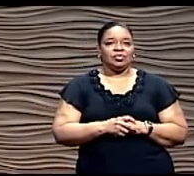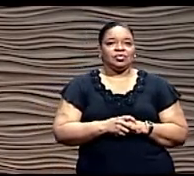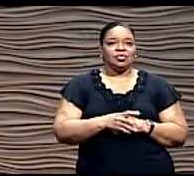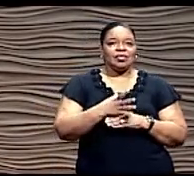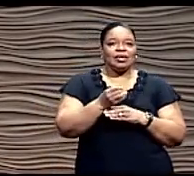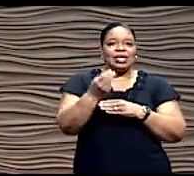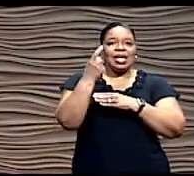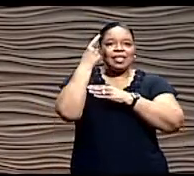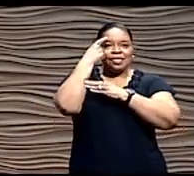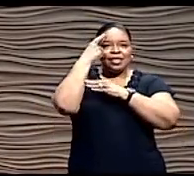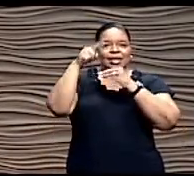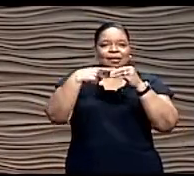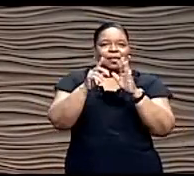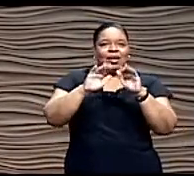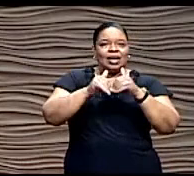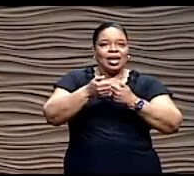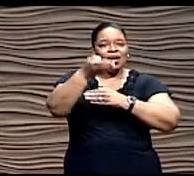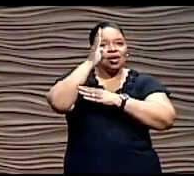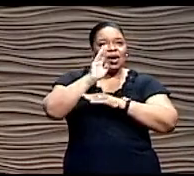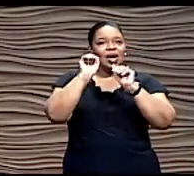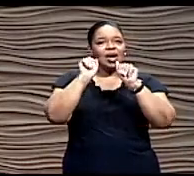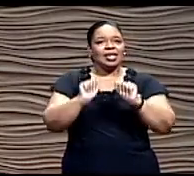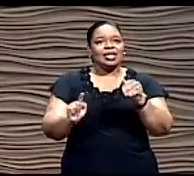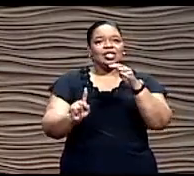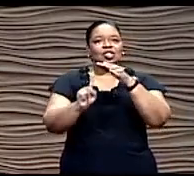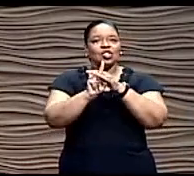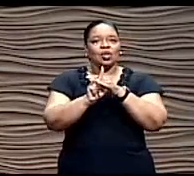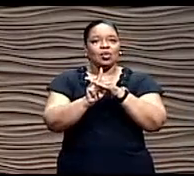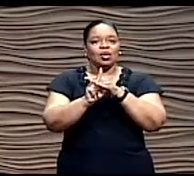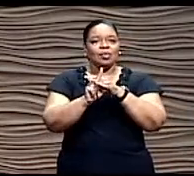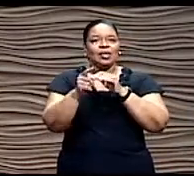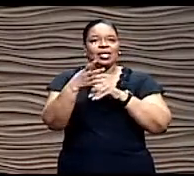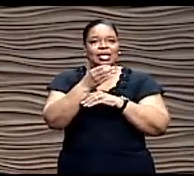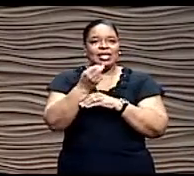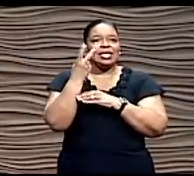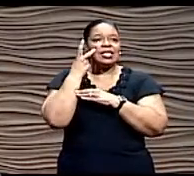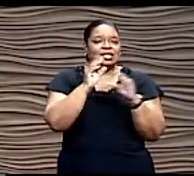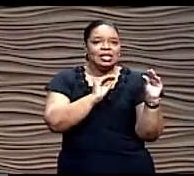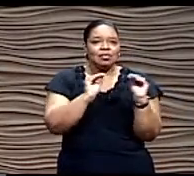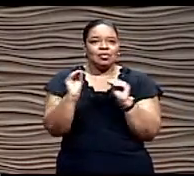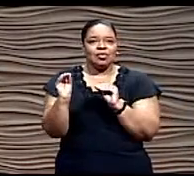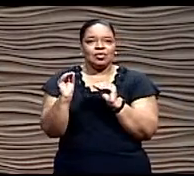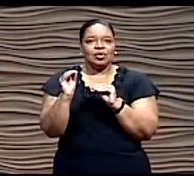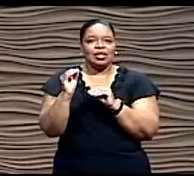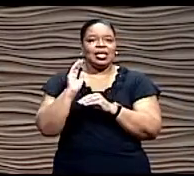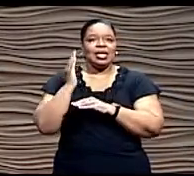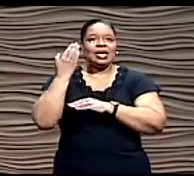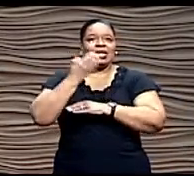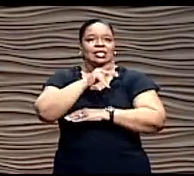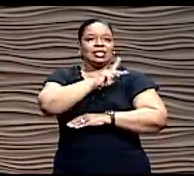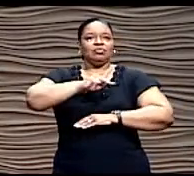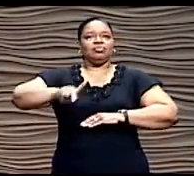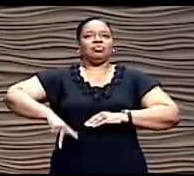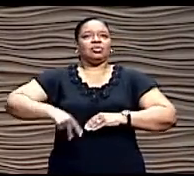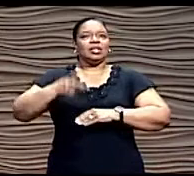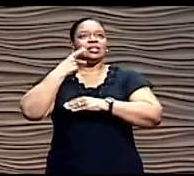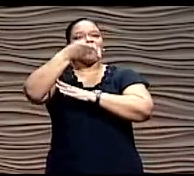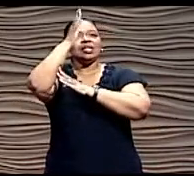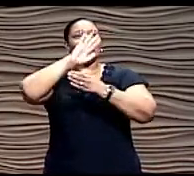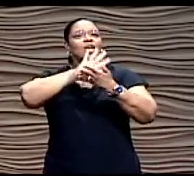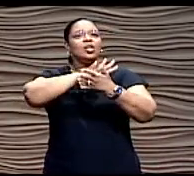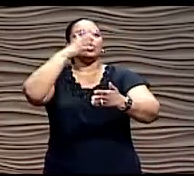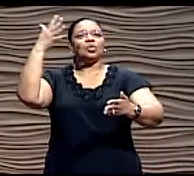And think about how God can come to us. I see mobility. I see majesty. I see God's